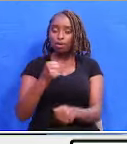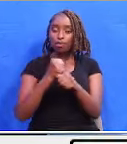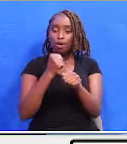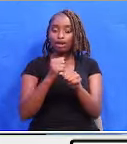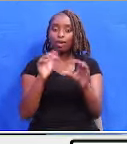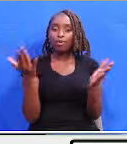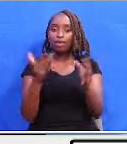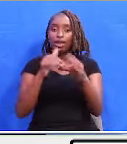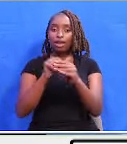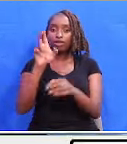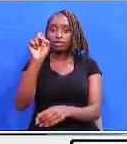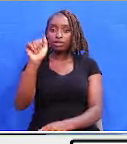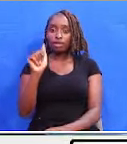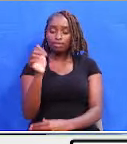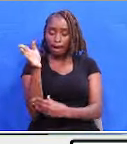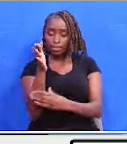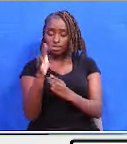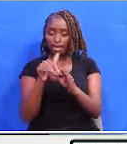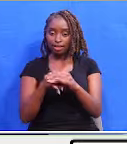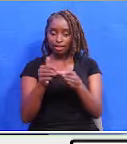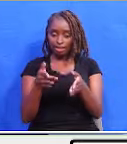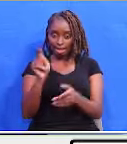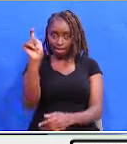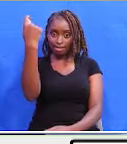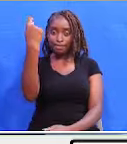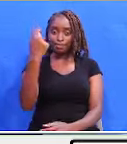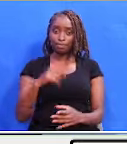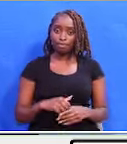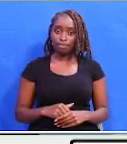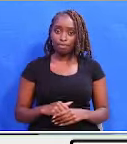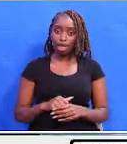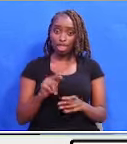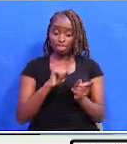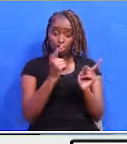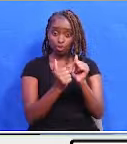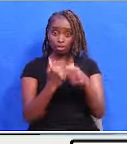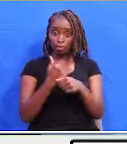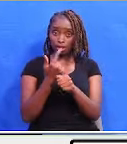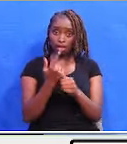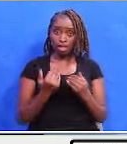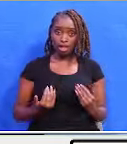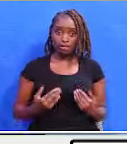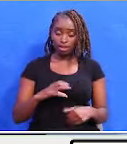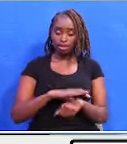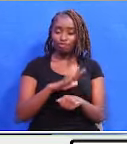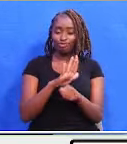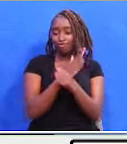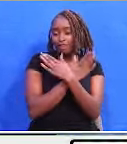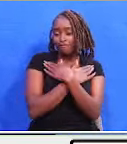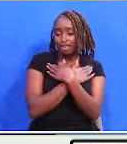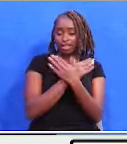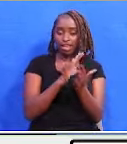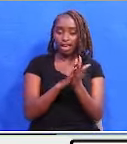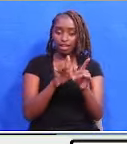of America to Kenya. Body, Prime Cabinet Secretary. A tenure that has earned her accolades, friends, and foes in